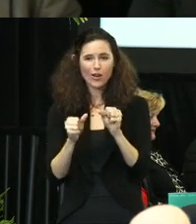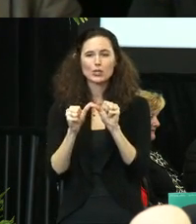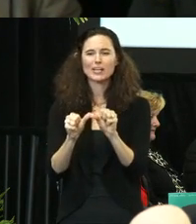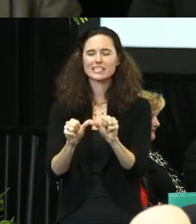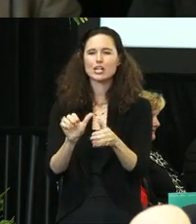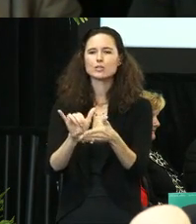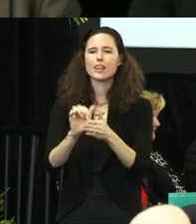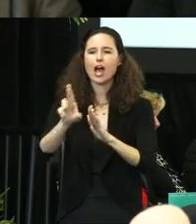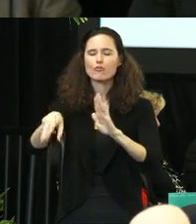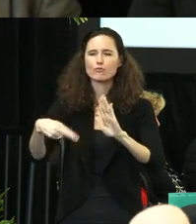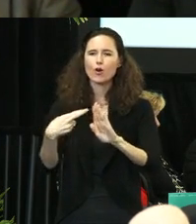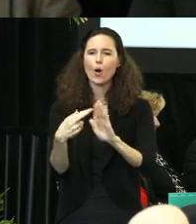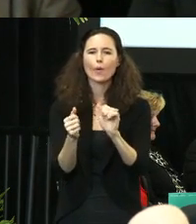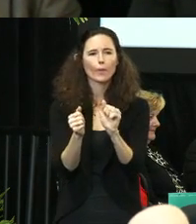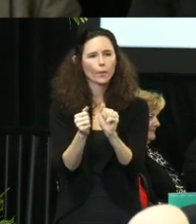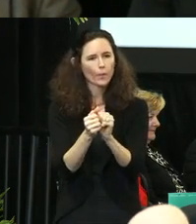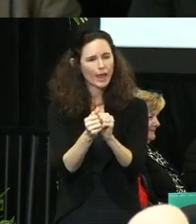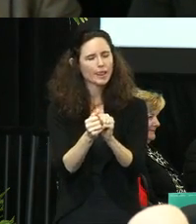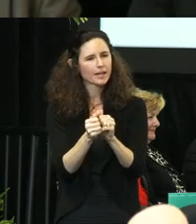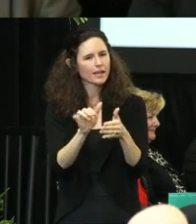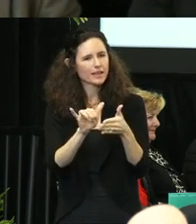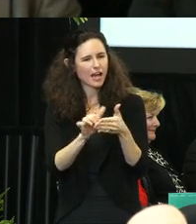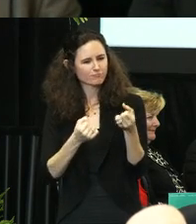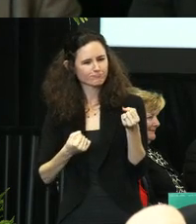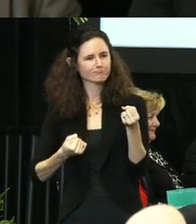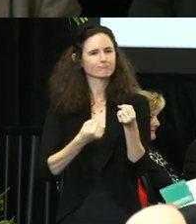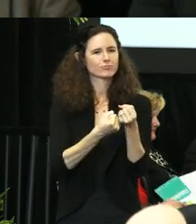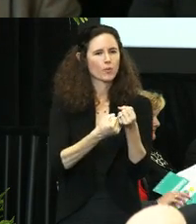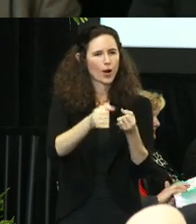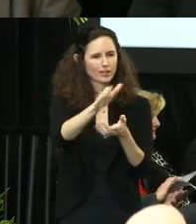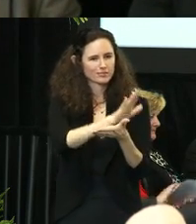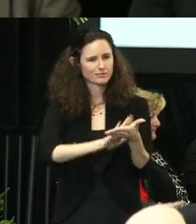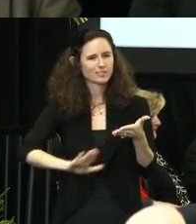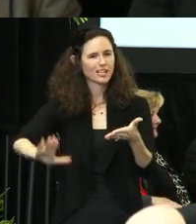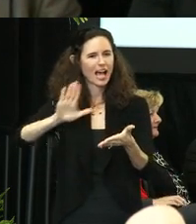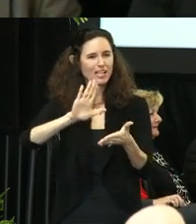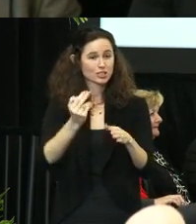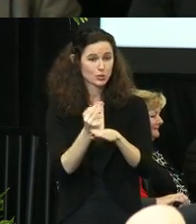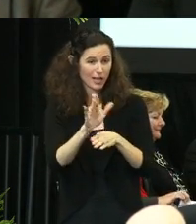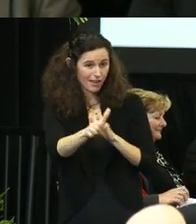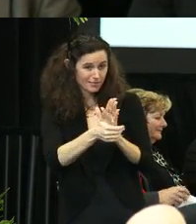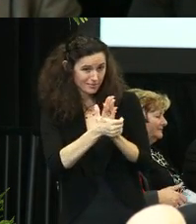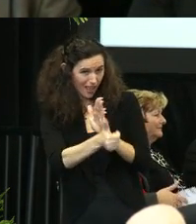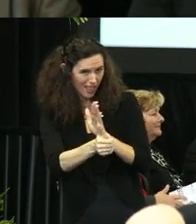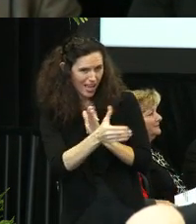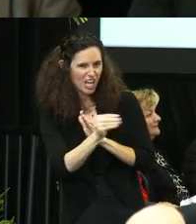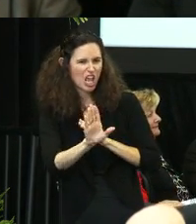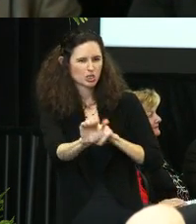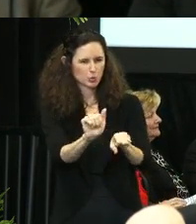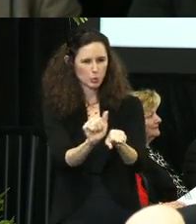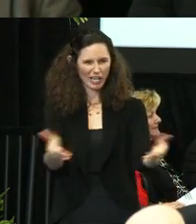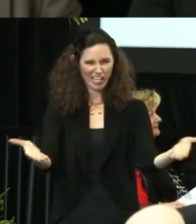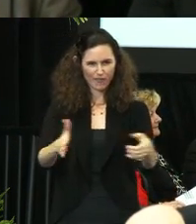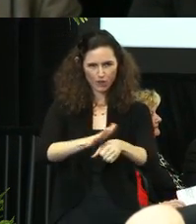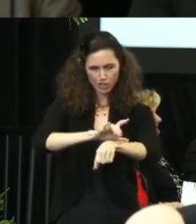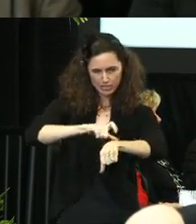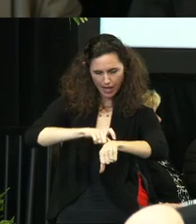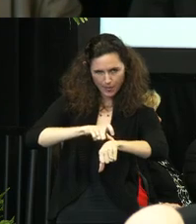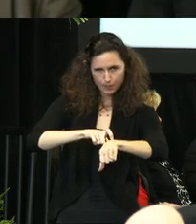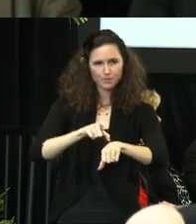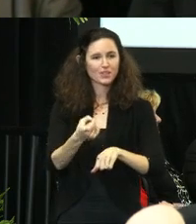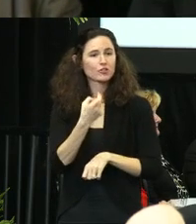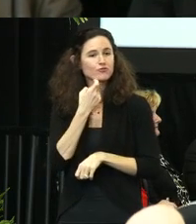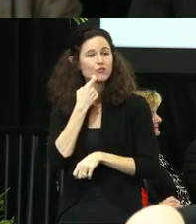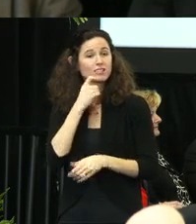role with being an ambassador for our college through his talent as well as his work. Morton is also a